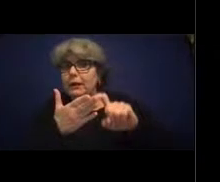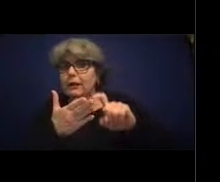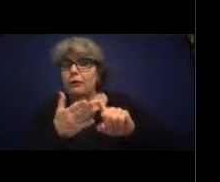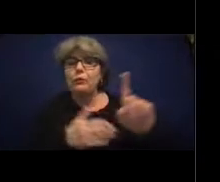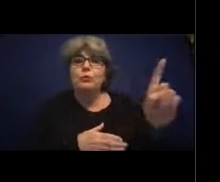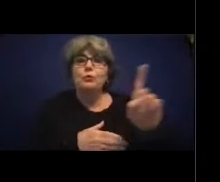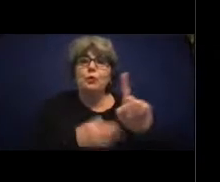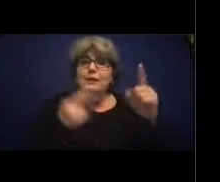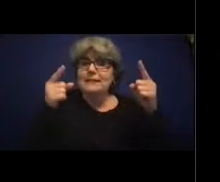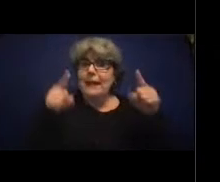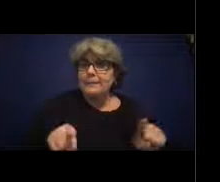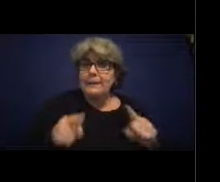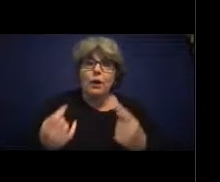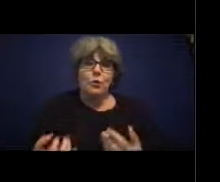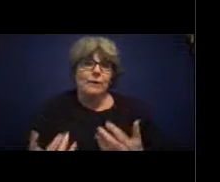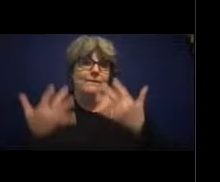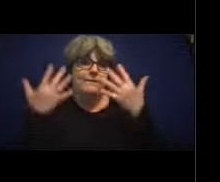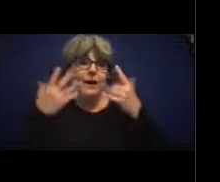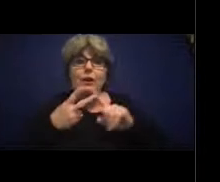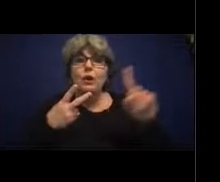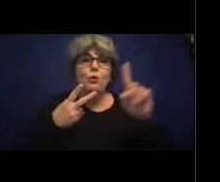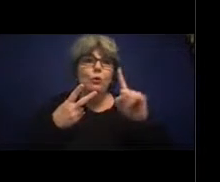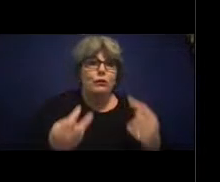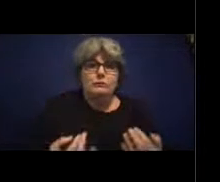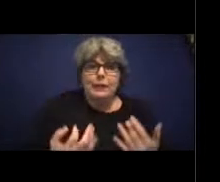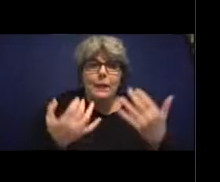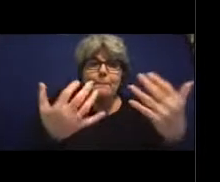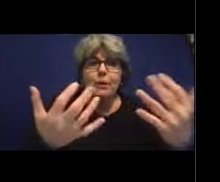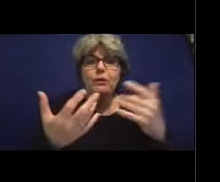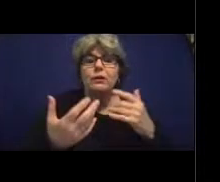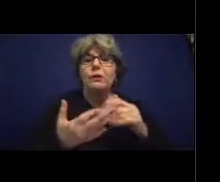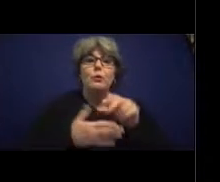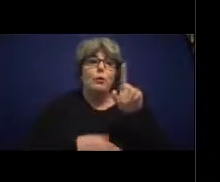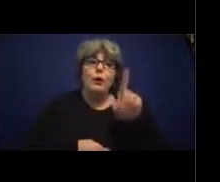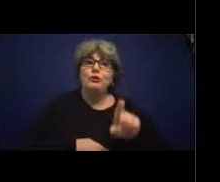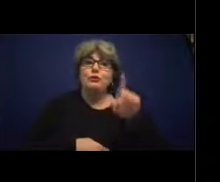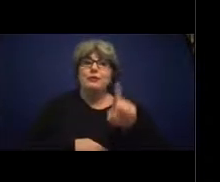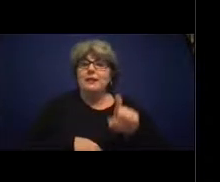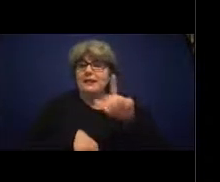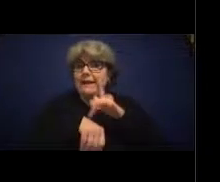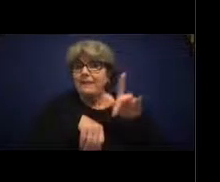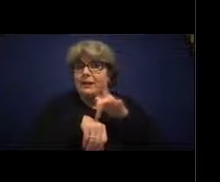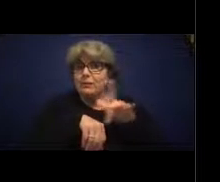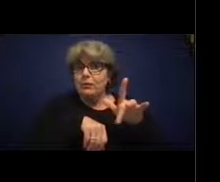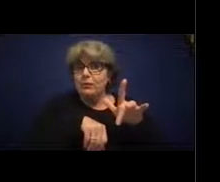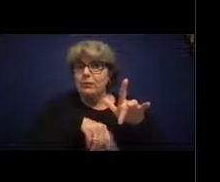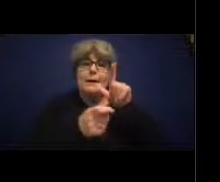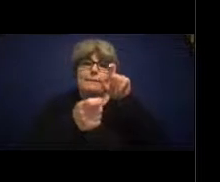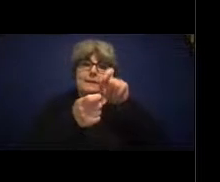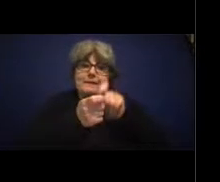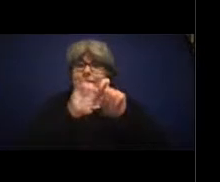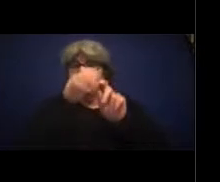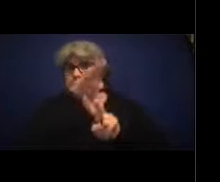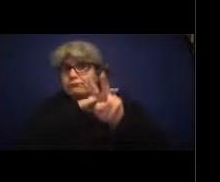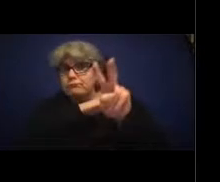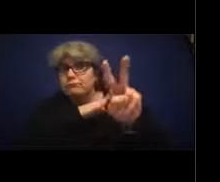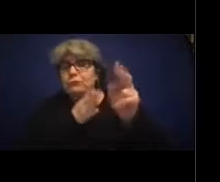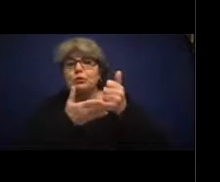what's going on with the fire, where is it burning, and what kind of resources are out there. And then they can give very specific forecasts to try